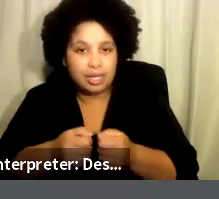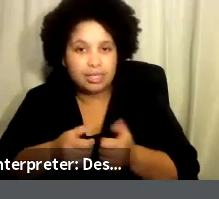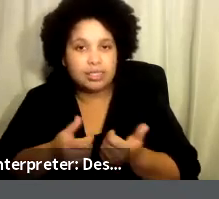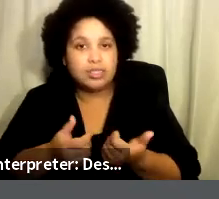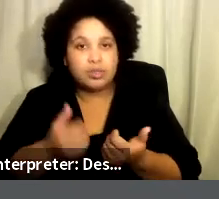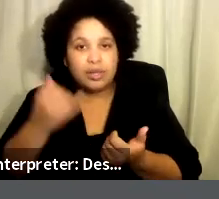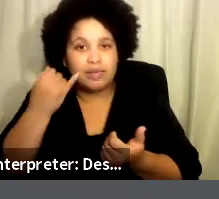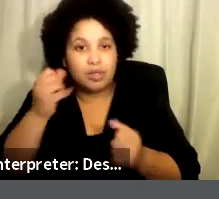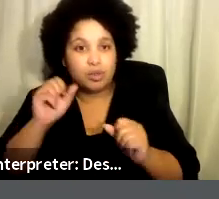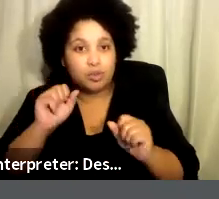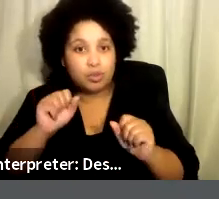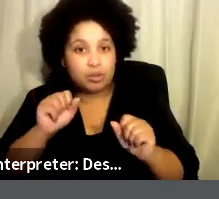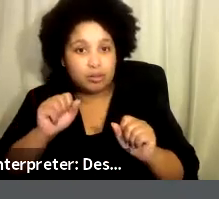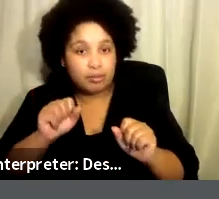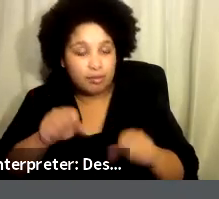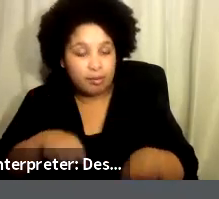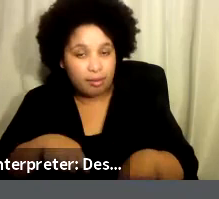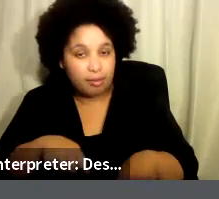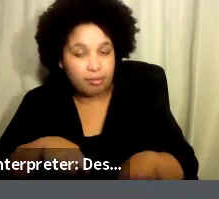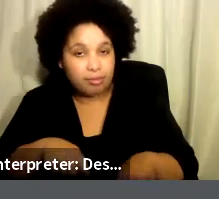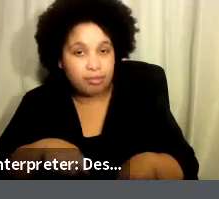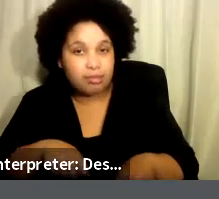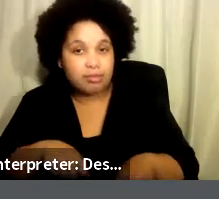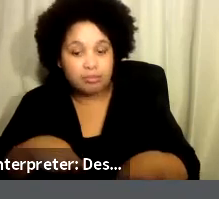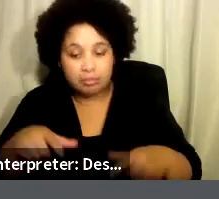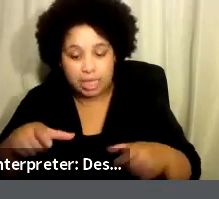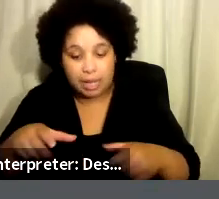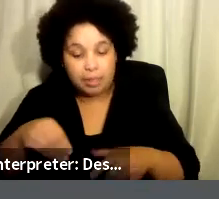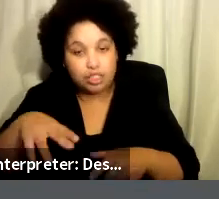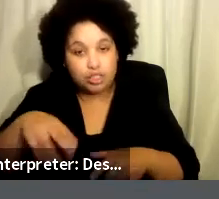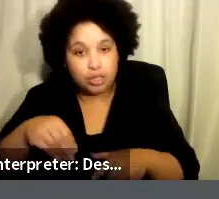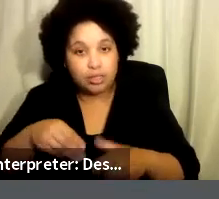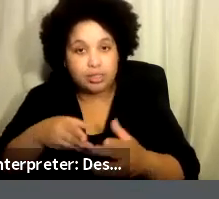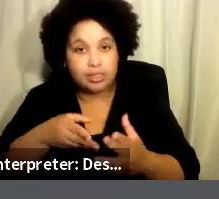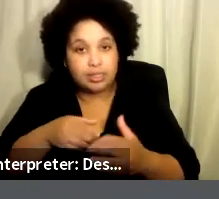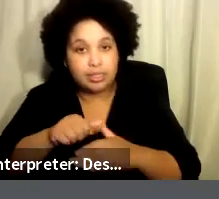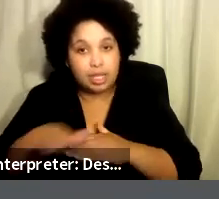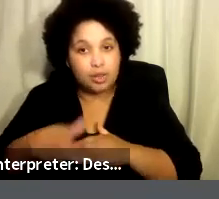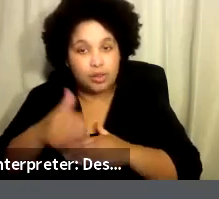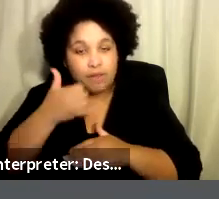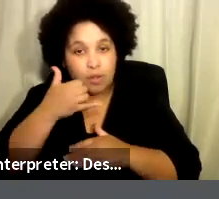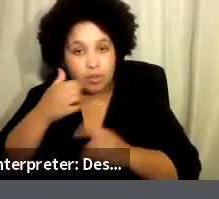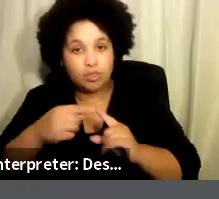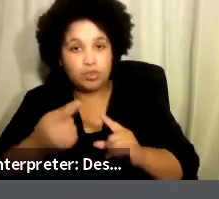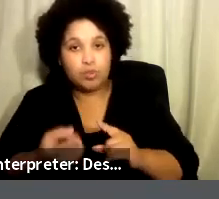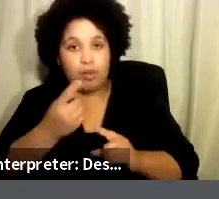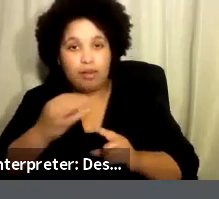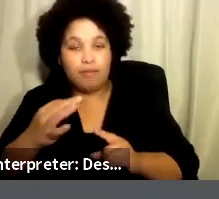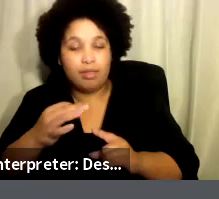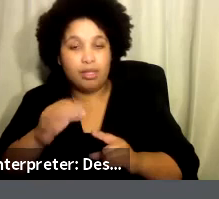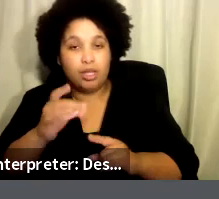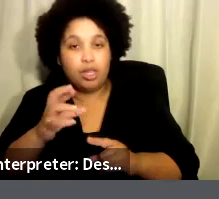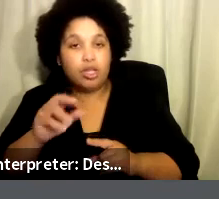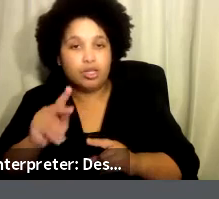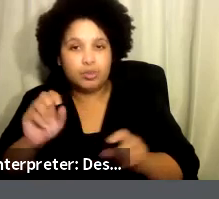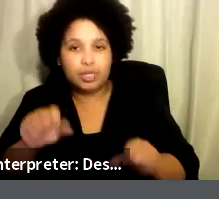if you're able to take a picture and send it through your cell phone to one of our clerks, we can also